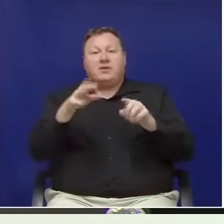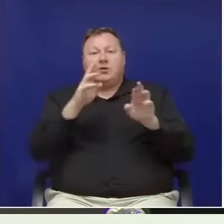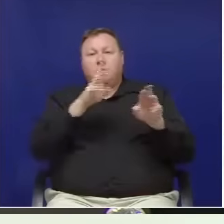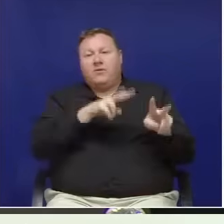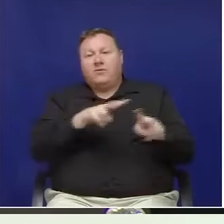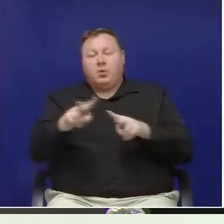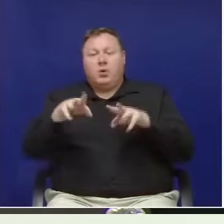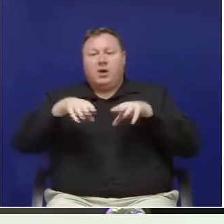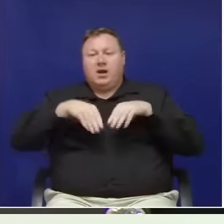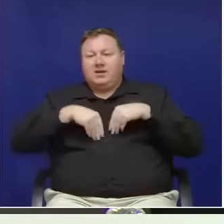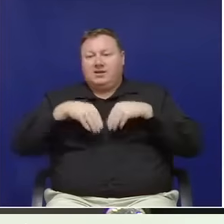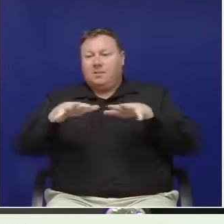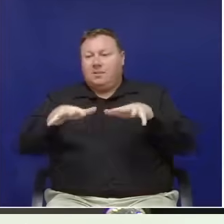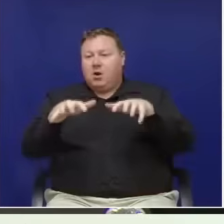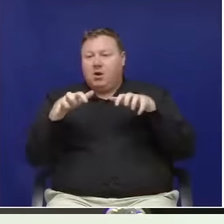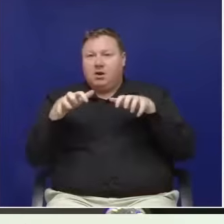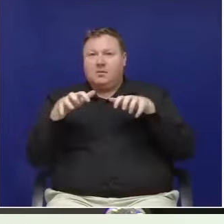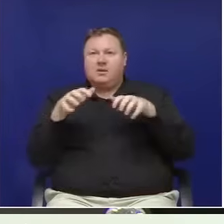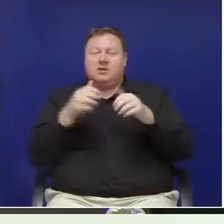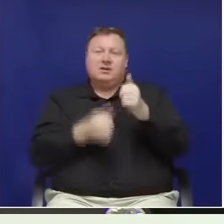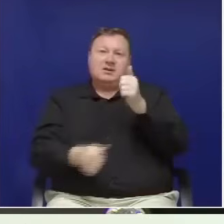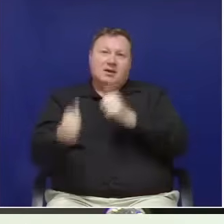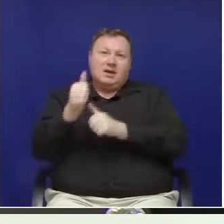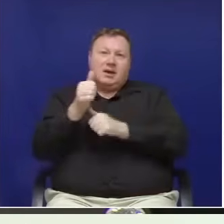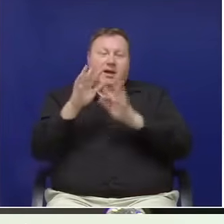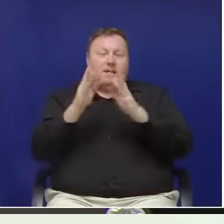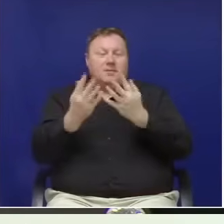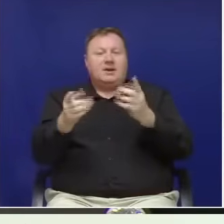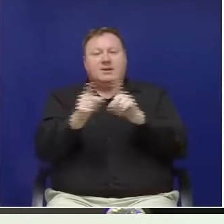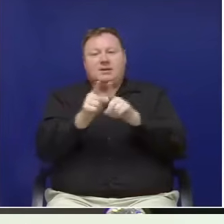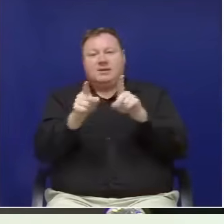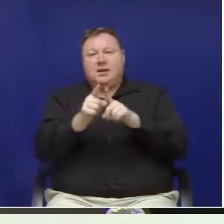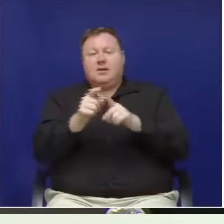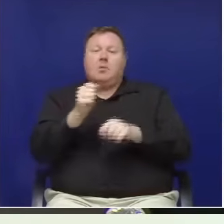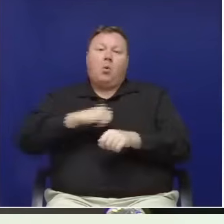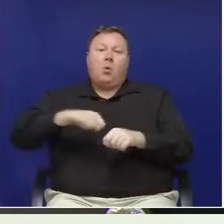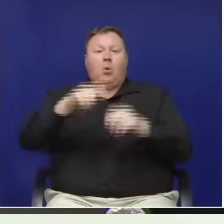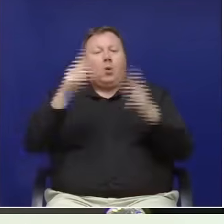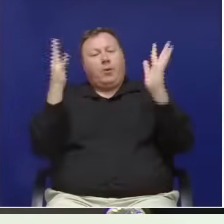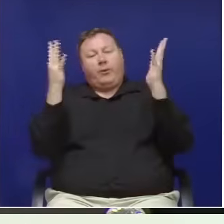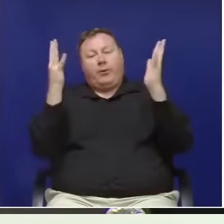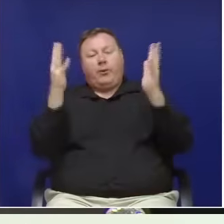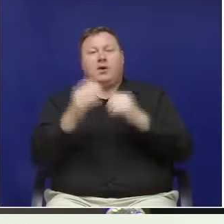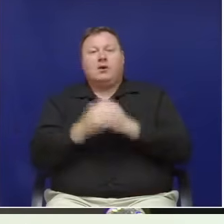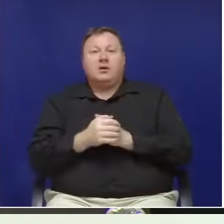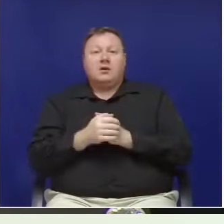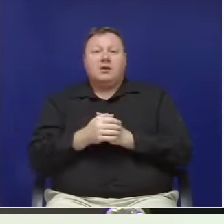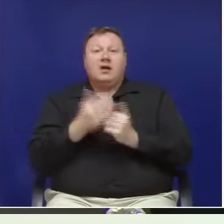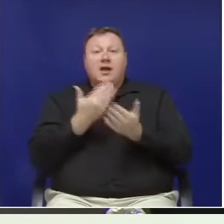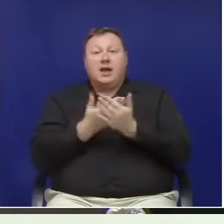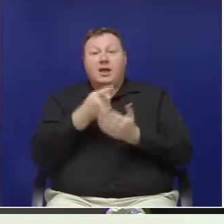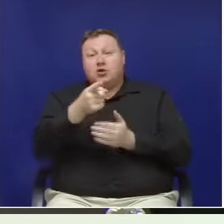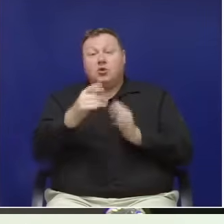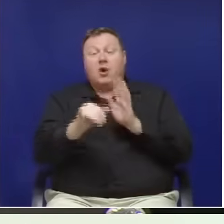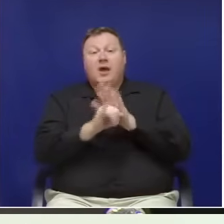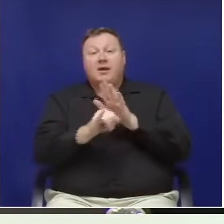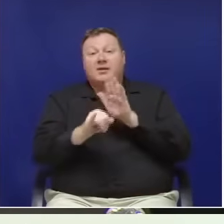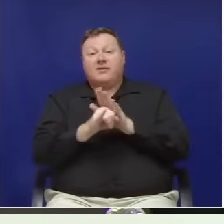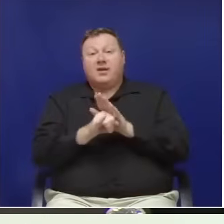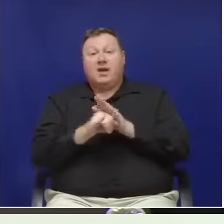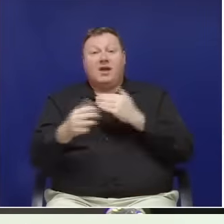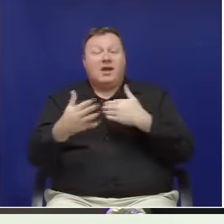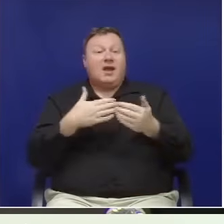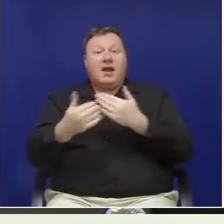by this Parliament, by Cabinet, and applauded by everyone, can you identify a single